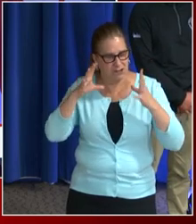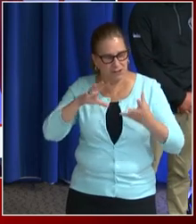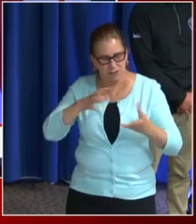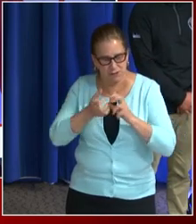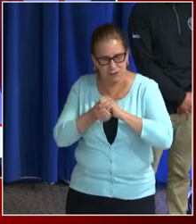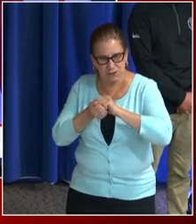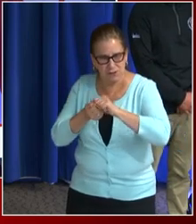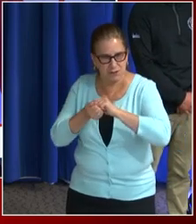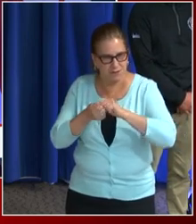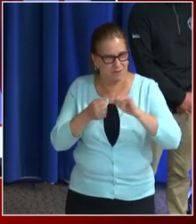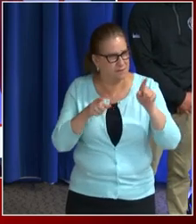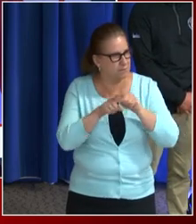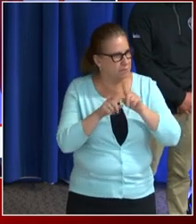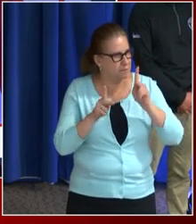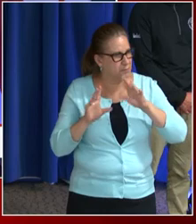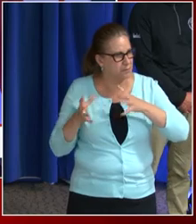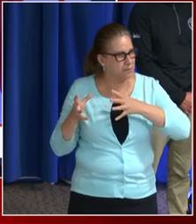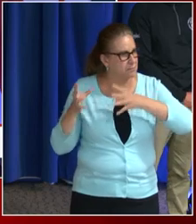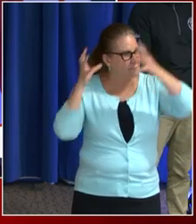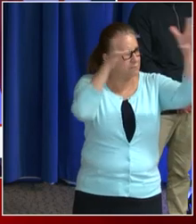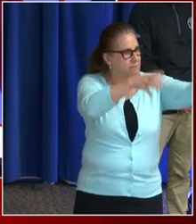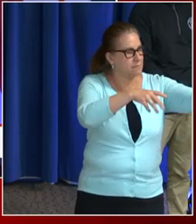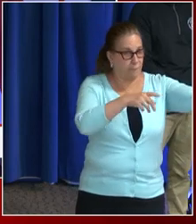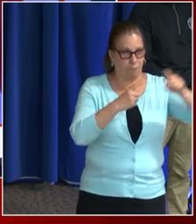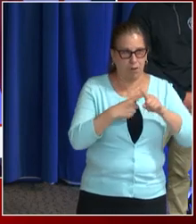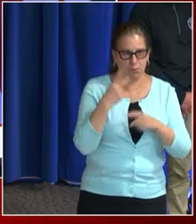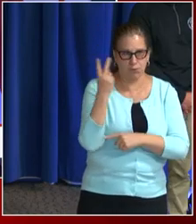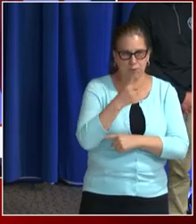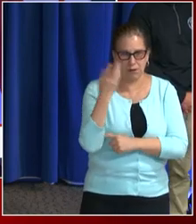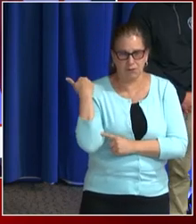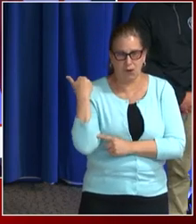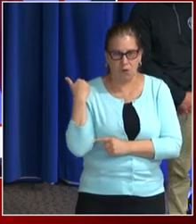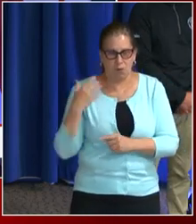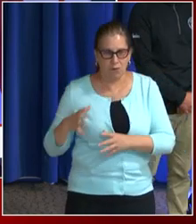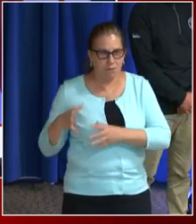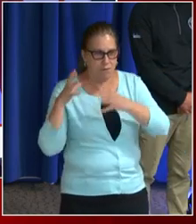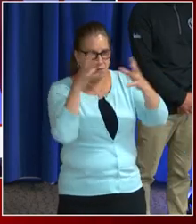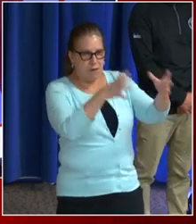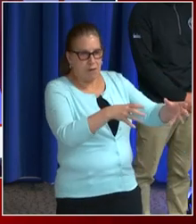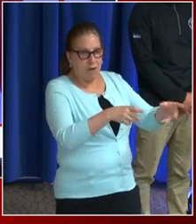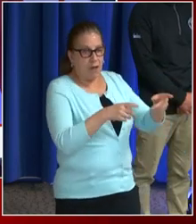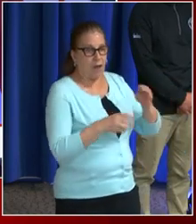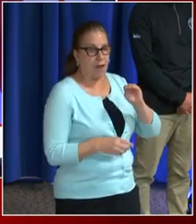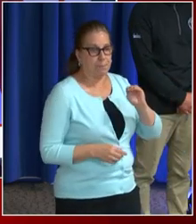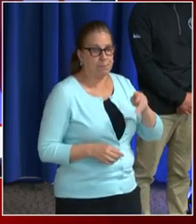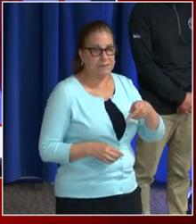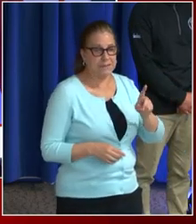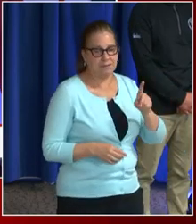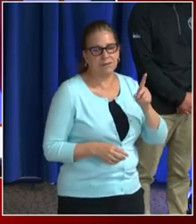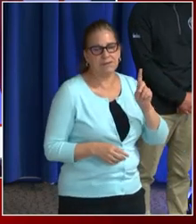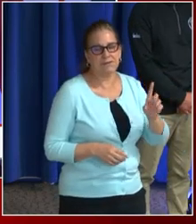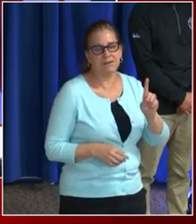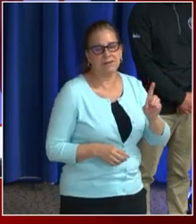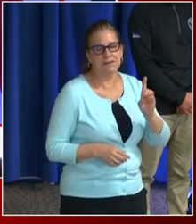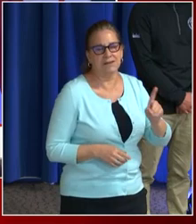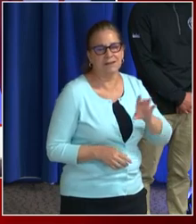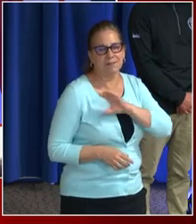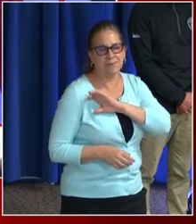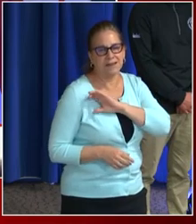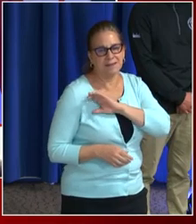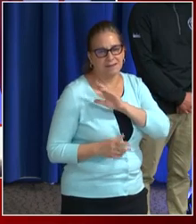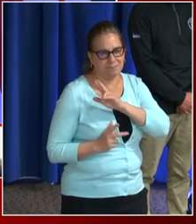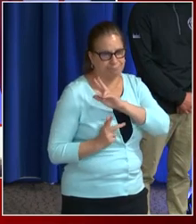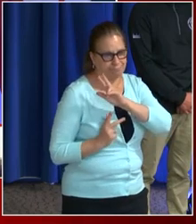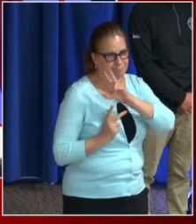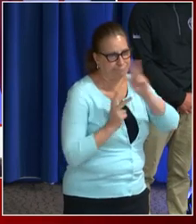nights before. We actually had a Metropolitan Police Department that was set on fire. We were able to